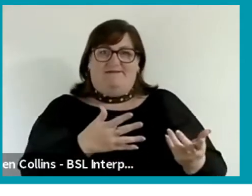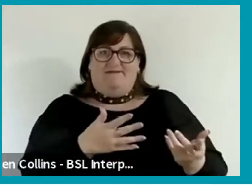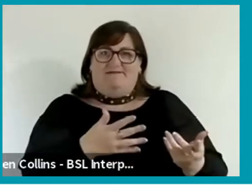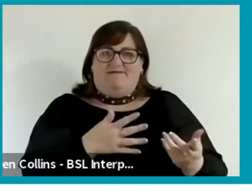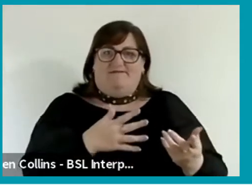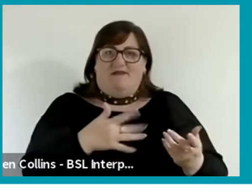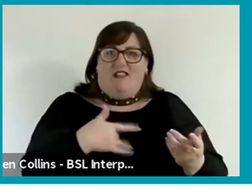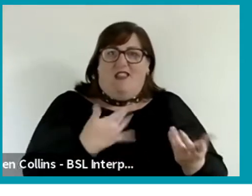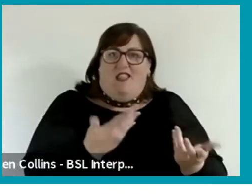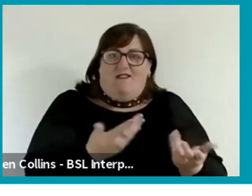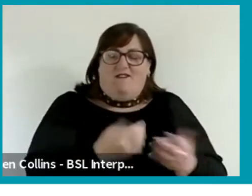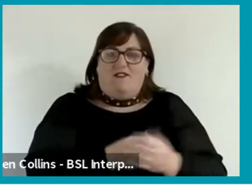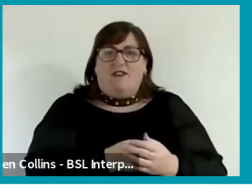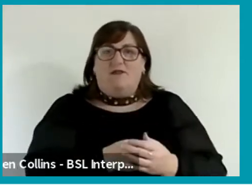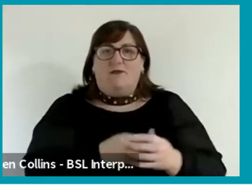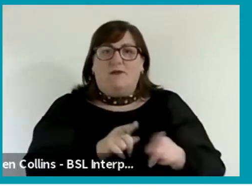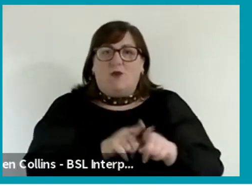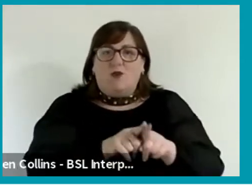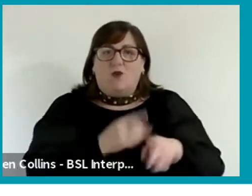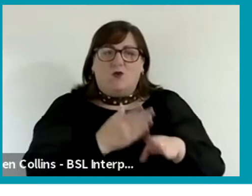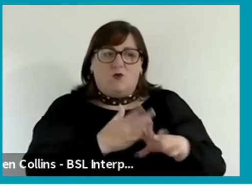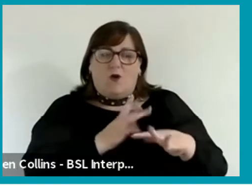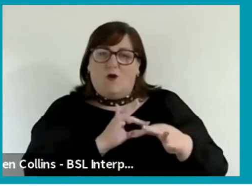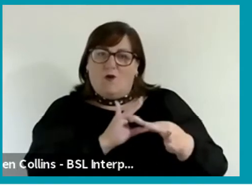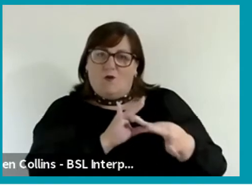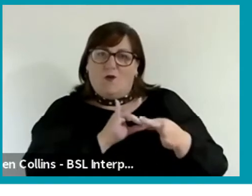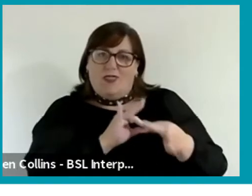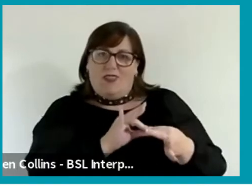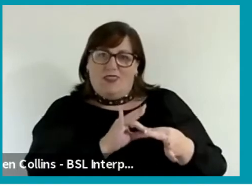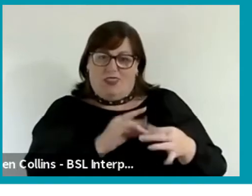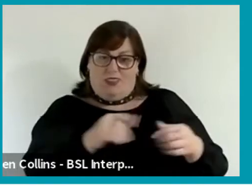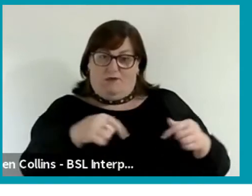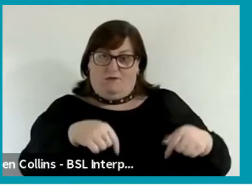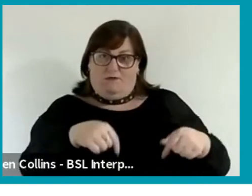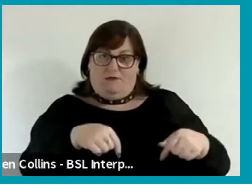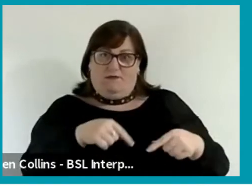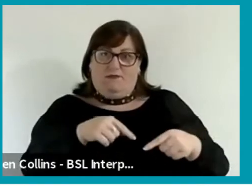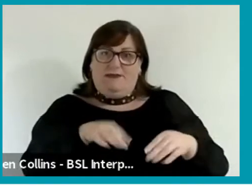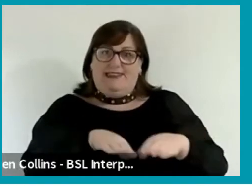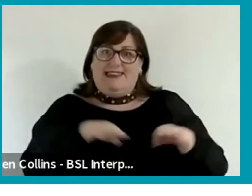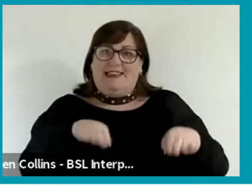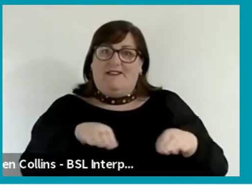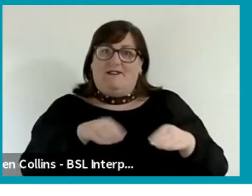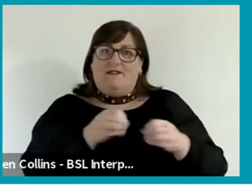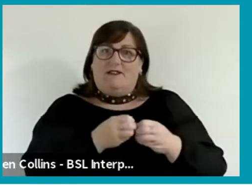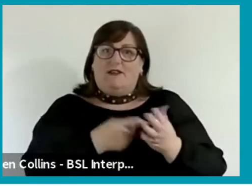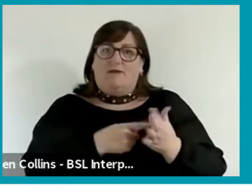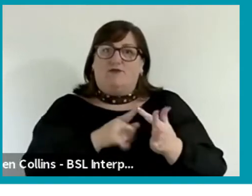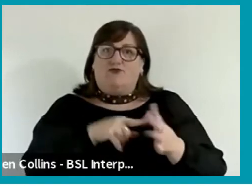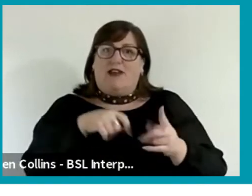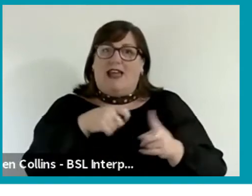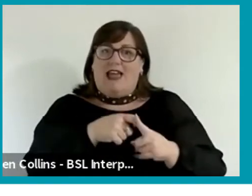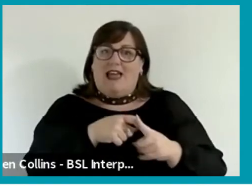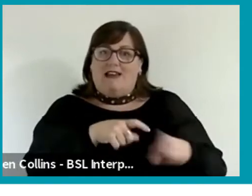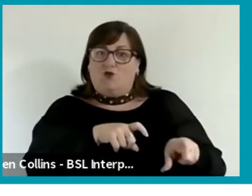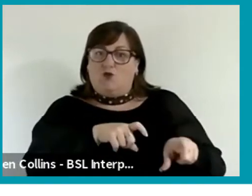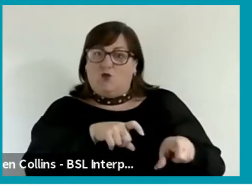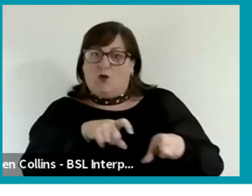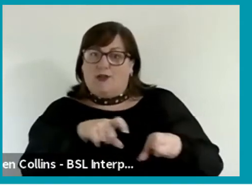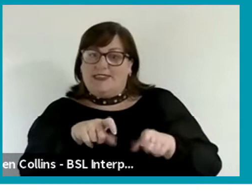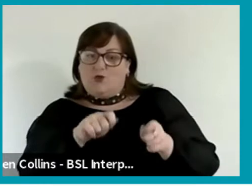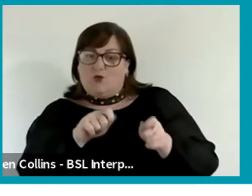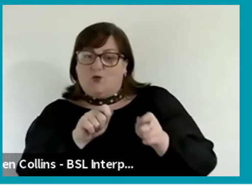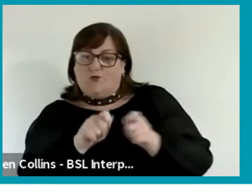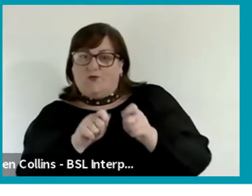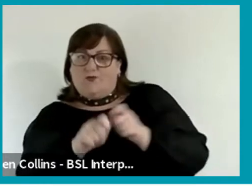with Evenbreak and other, organizations that are experts to continue to shape and drive that particular